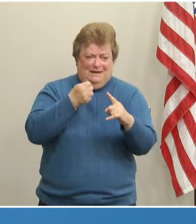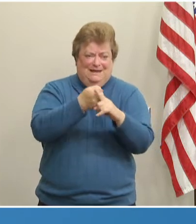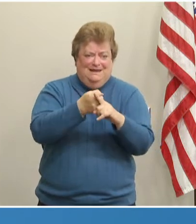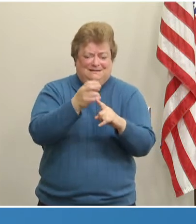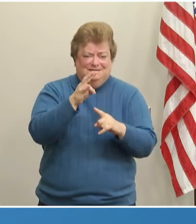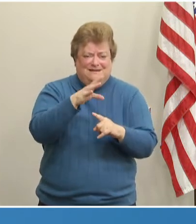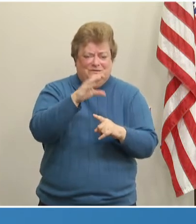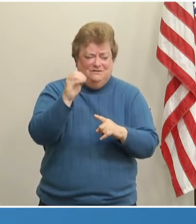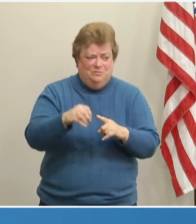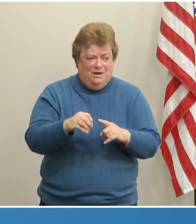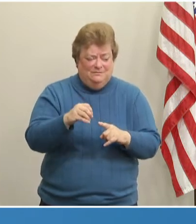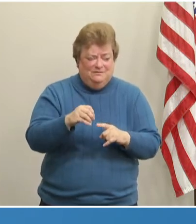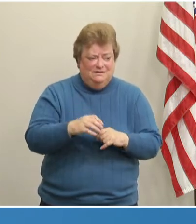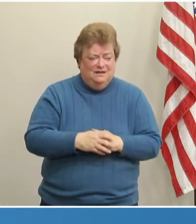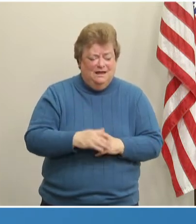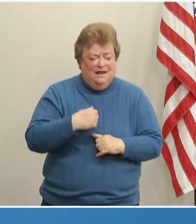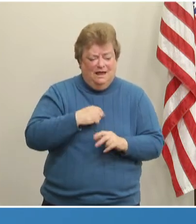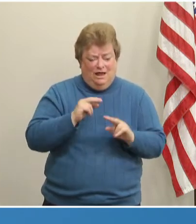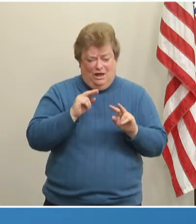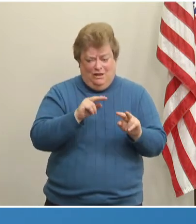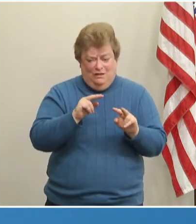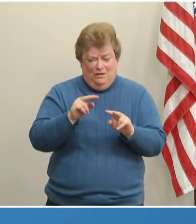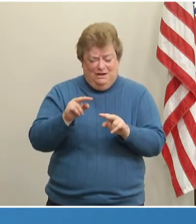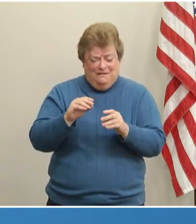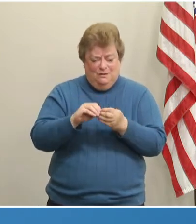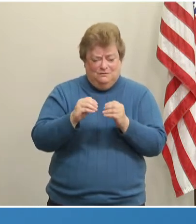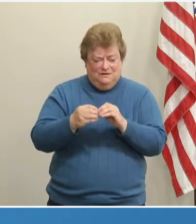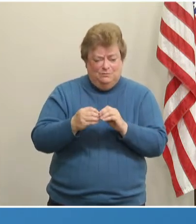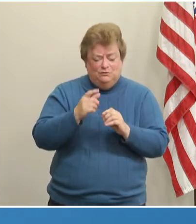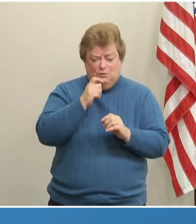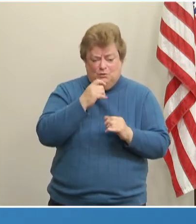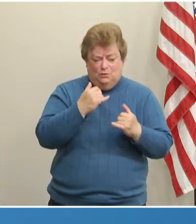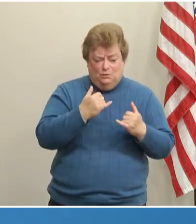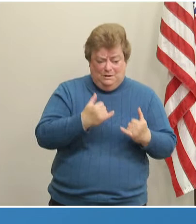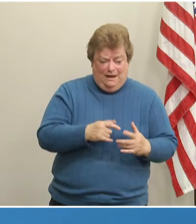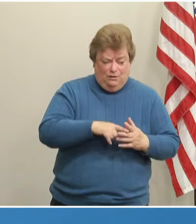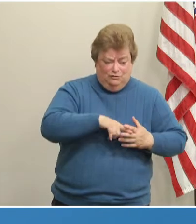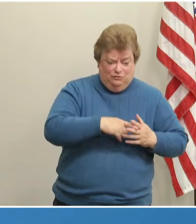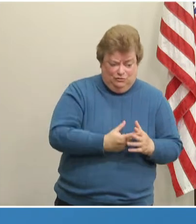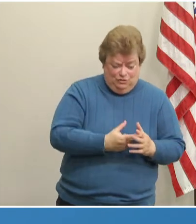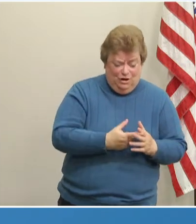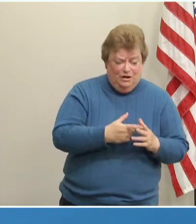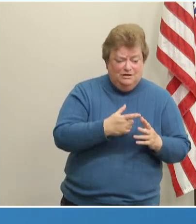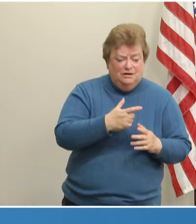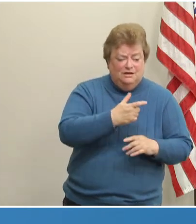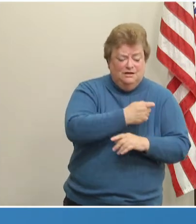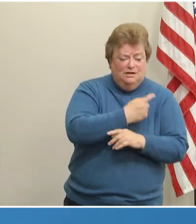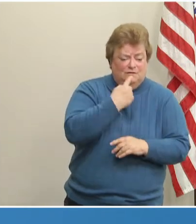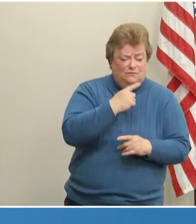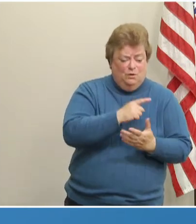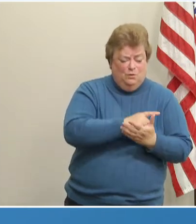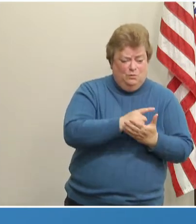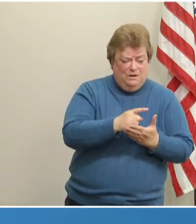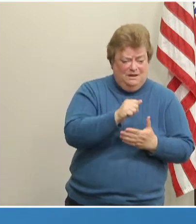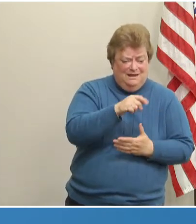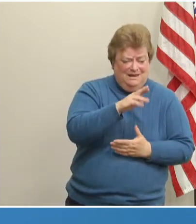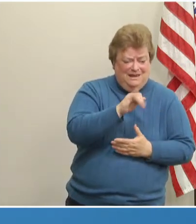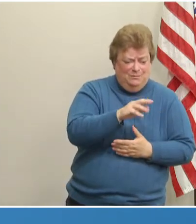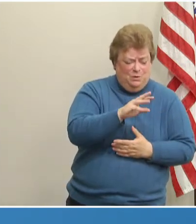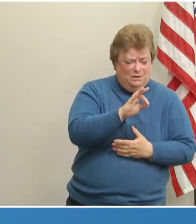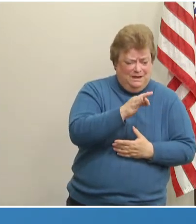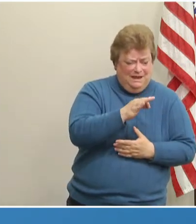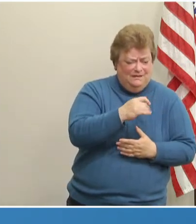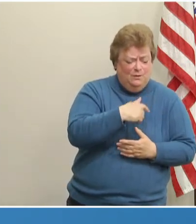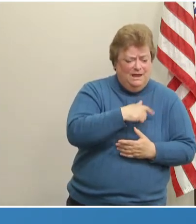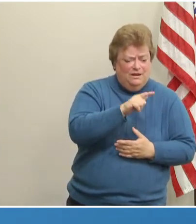at the numbers of how many people are initiating vaccinations for the week of April 9th, it was up